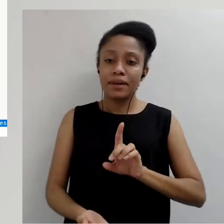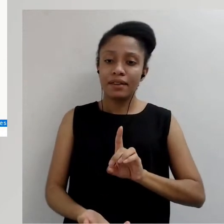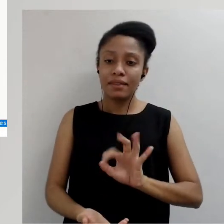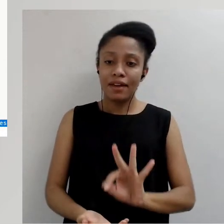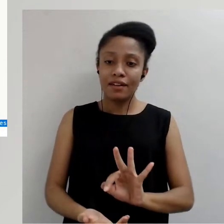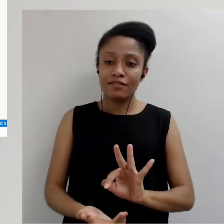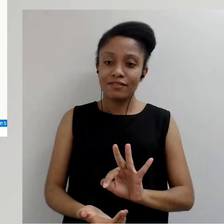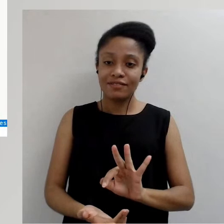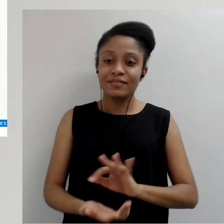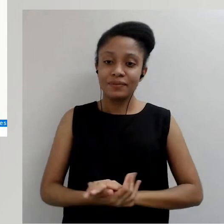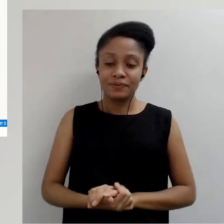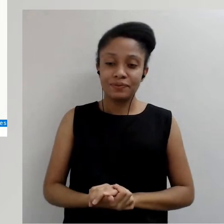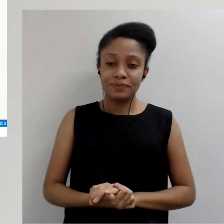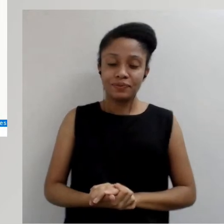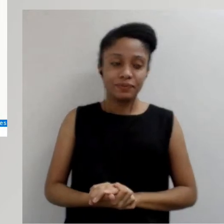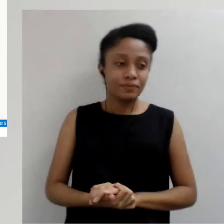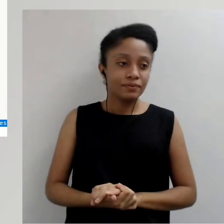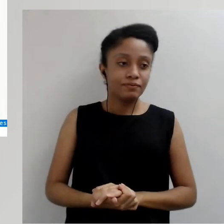client.